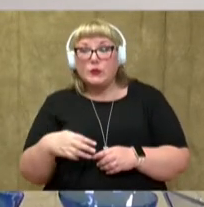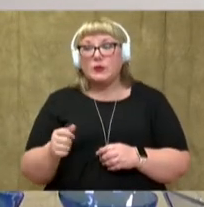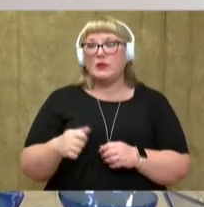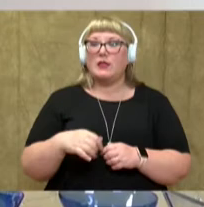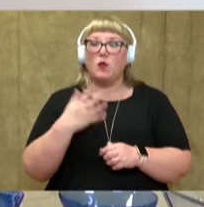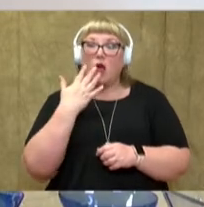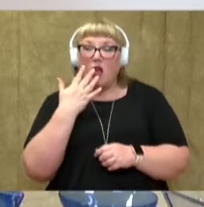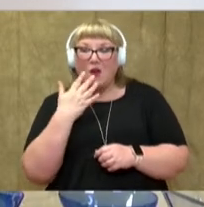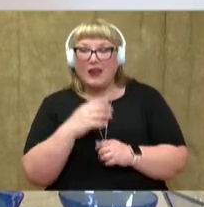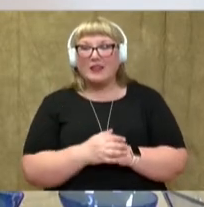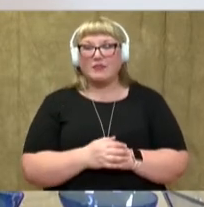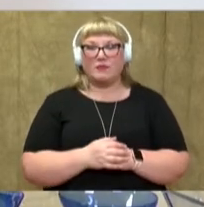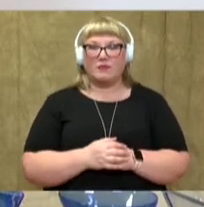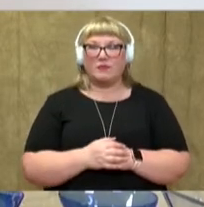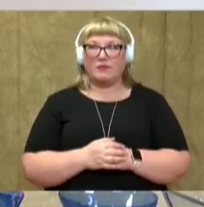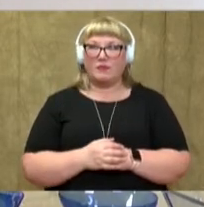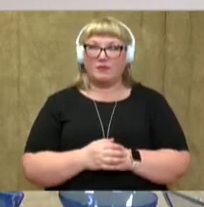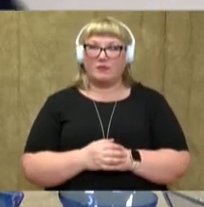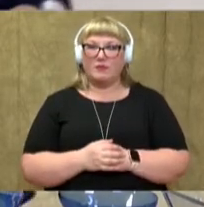here.